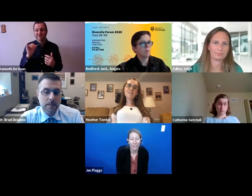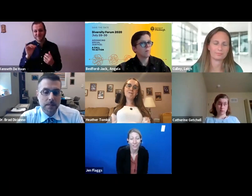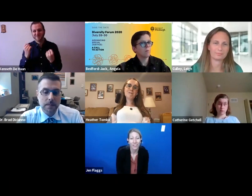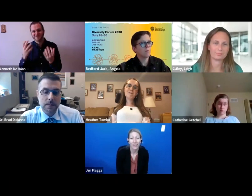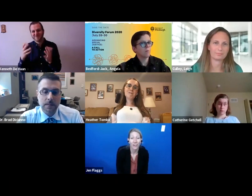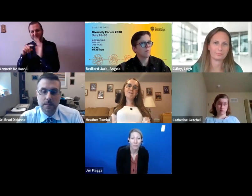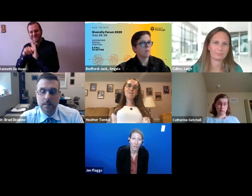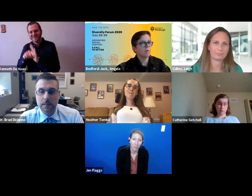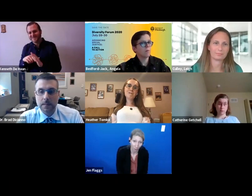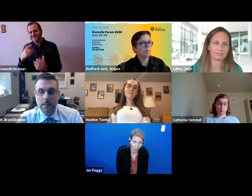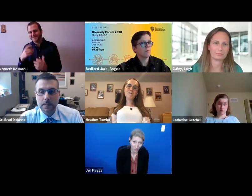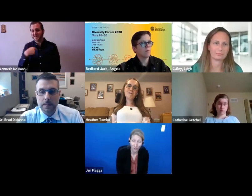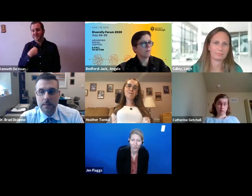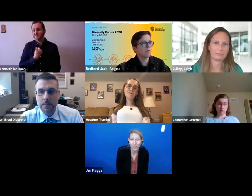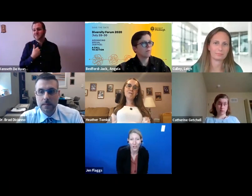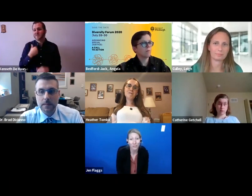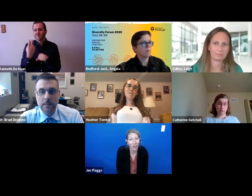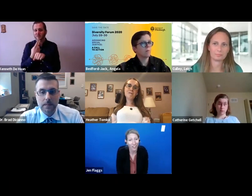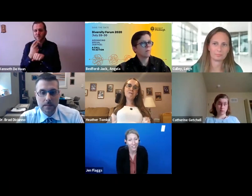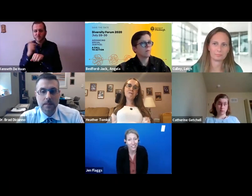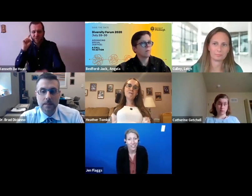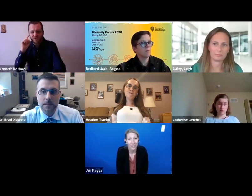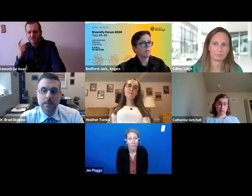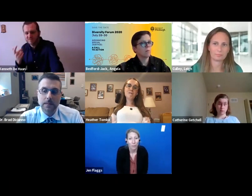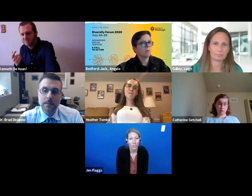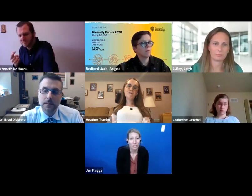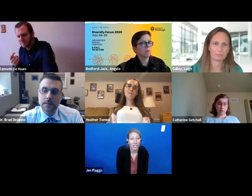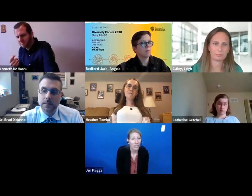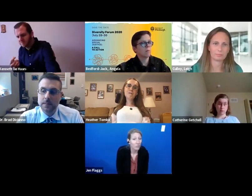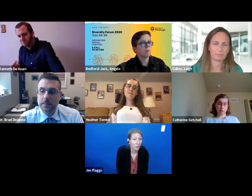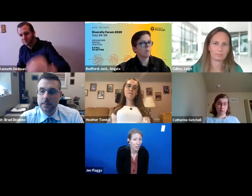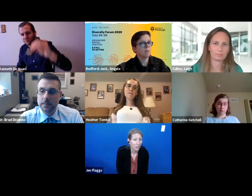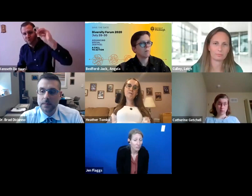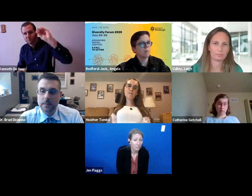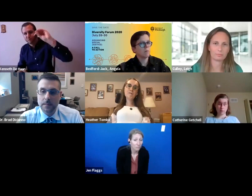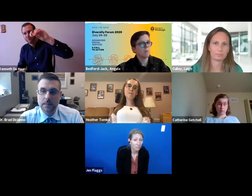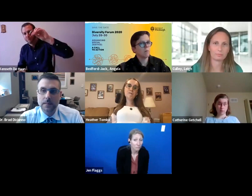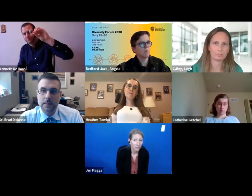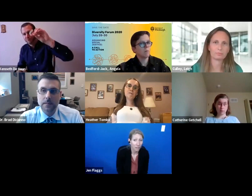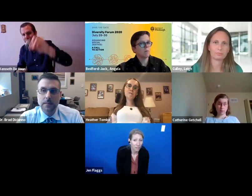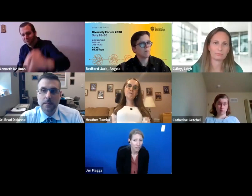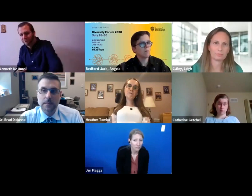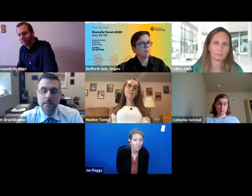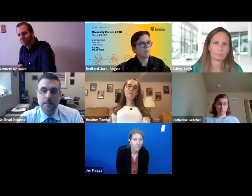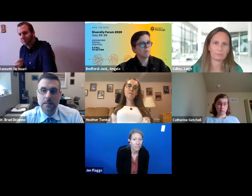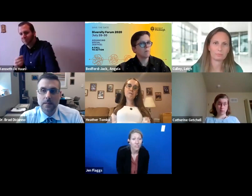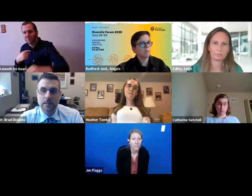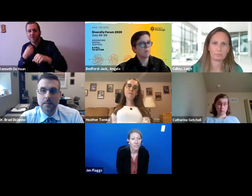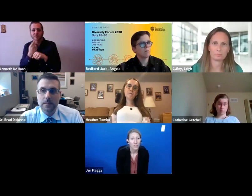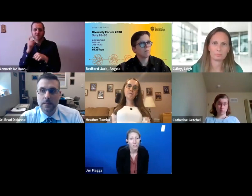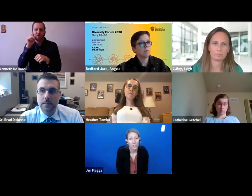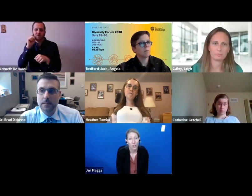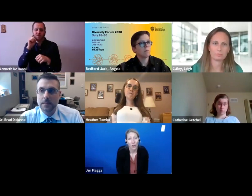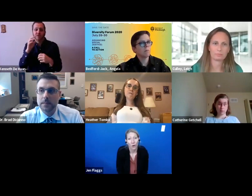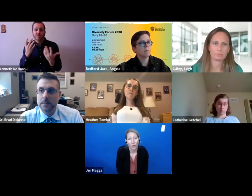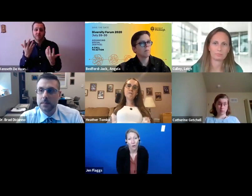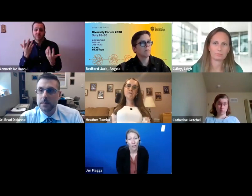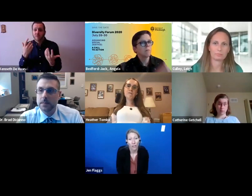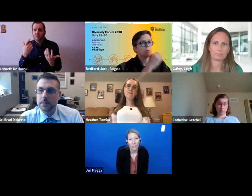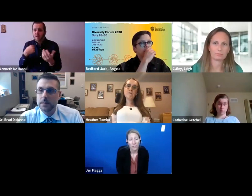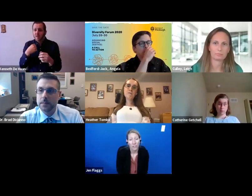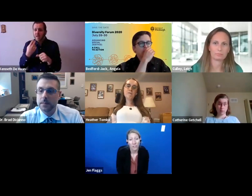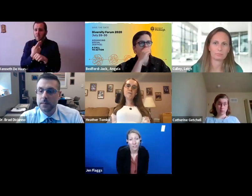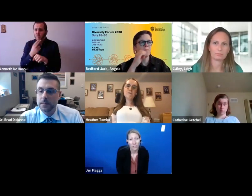So there are many pros. There's also a lot of cons. Personally, I use hearing aids. I've got these.